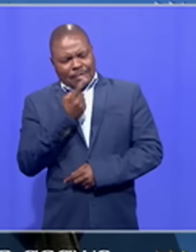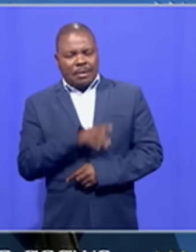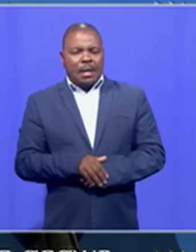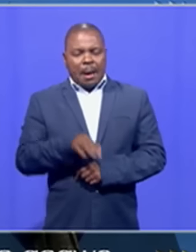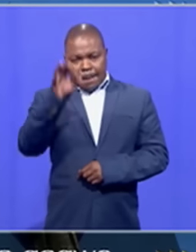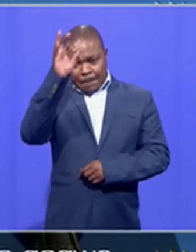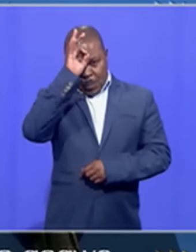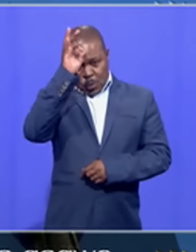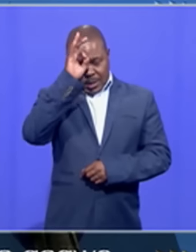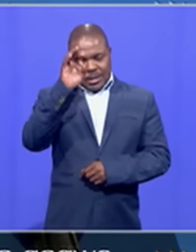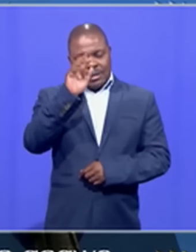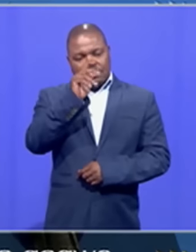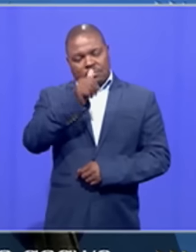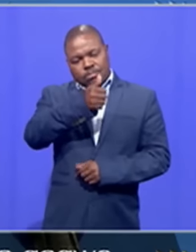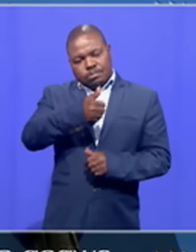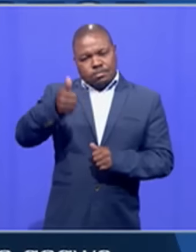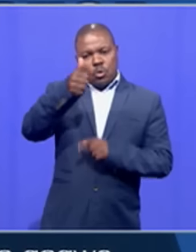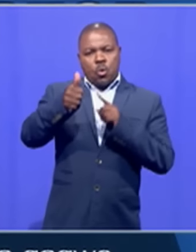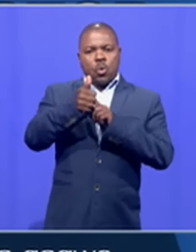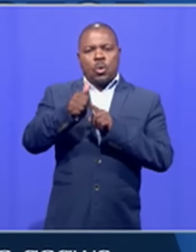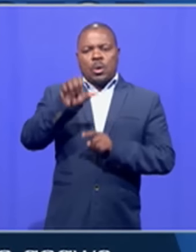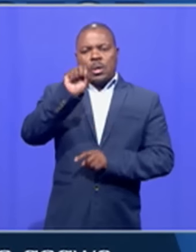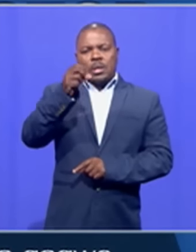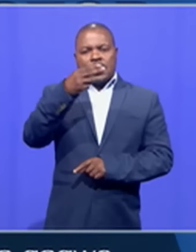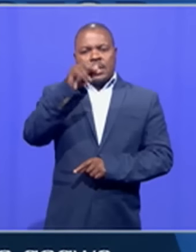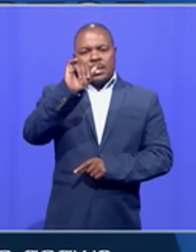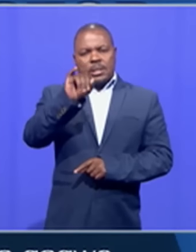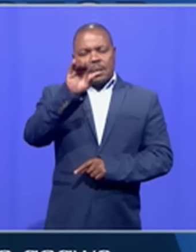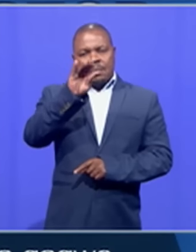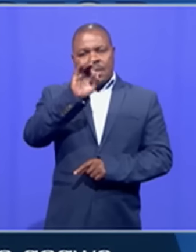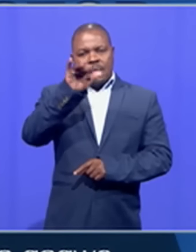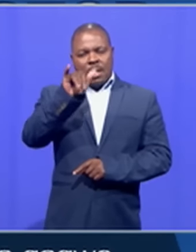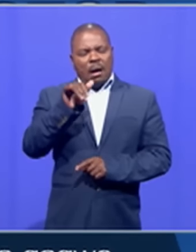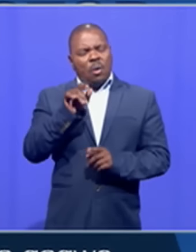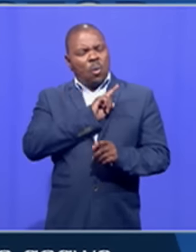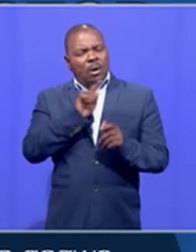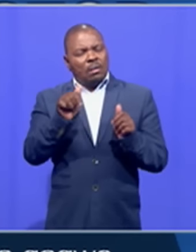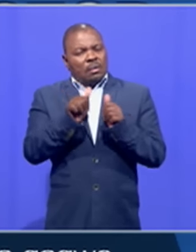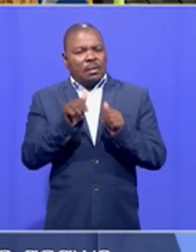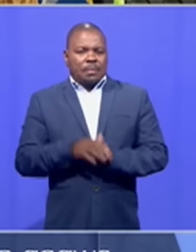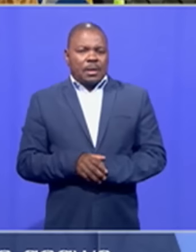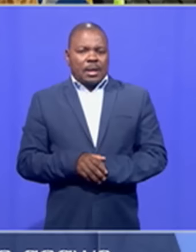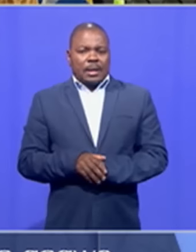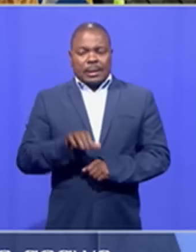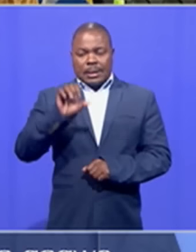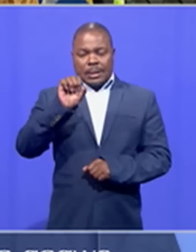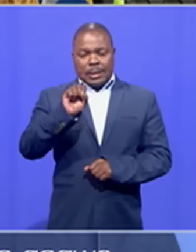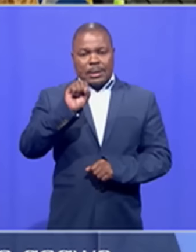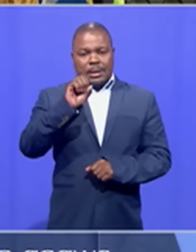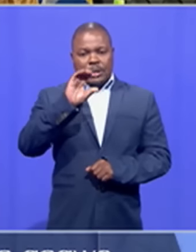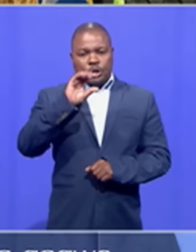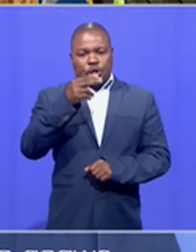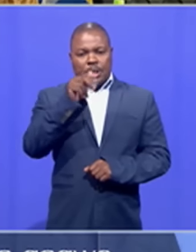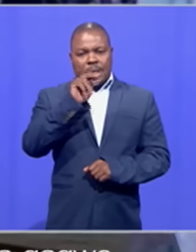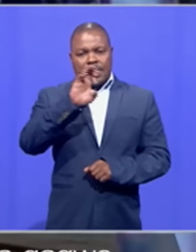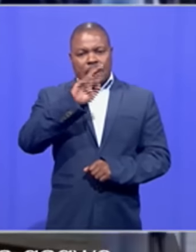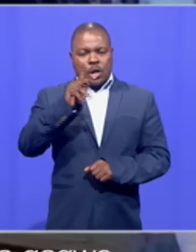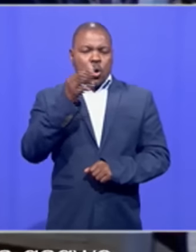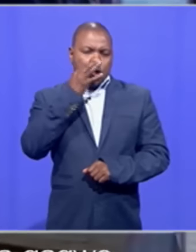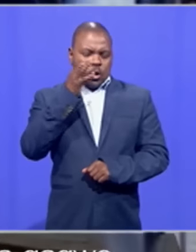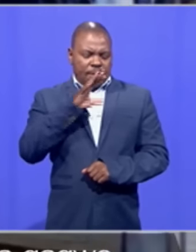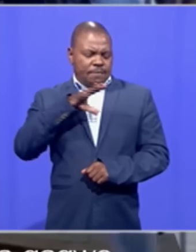motlatšamokomišenare wa sephodisa ka KwaZulu-Natal Shadrack Sibiya. Shannick Bijana o boditše babegaditaba gore o pharilwe fela ka molato wa